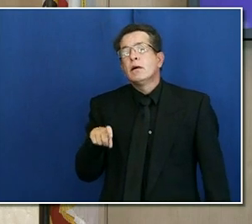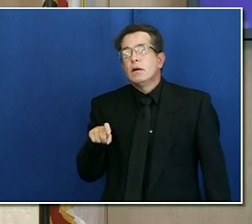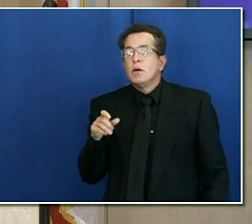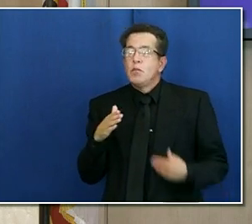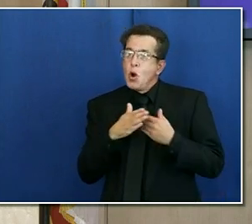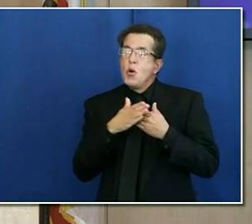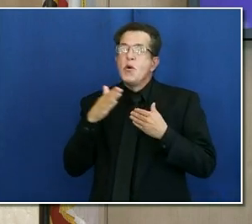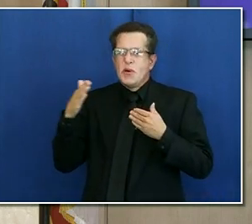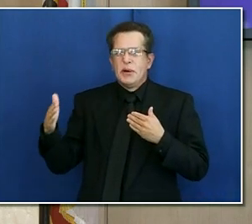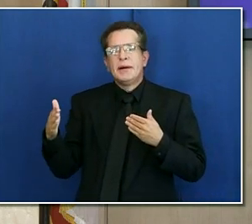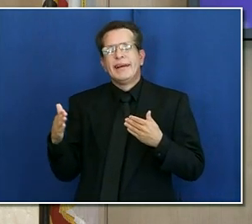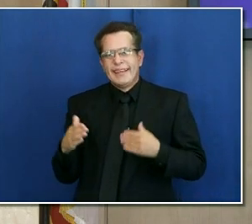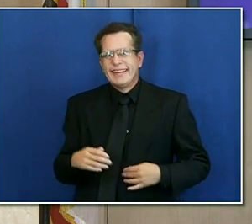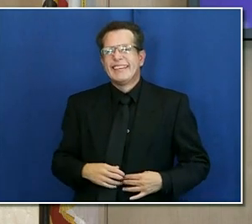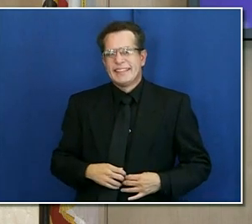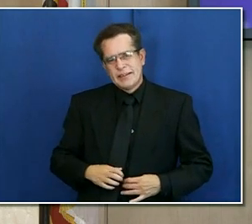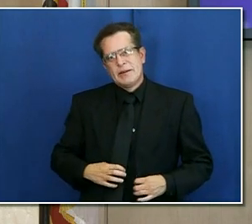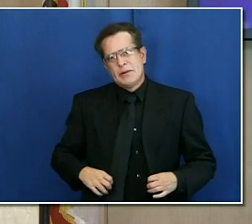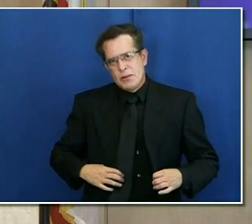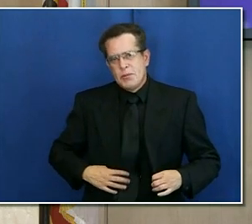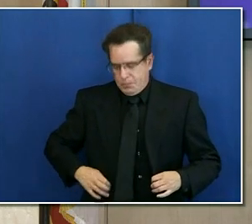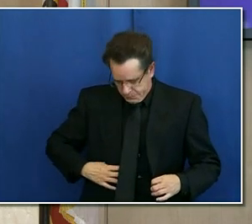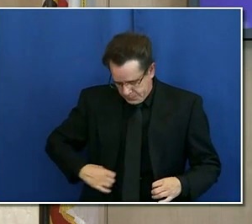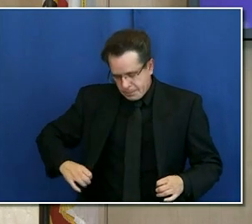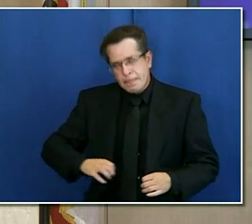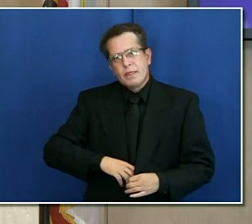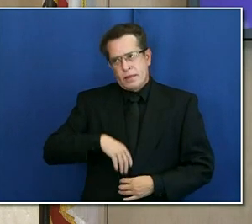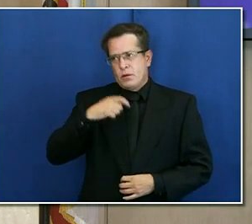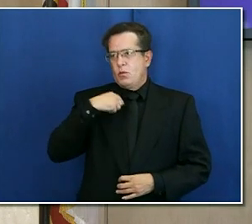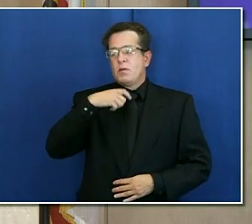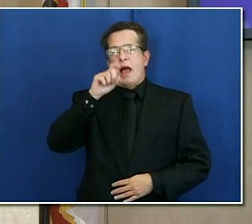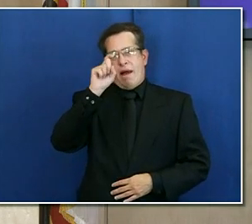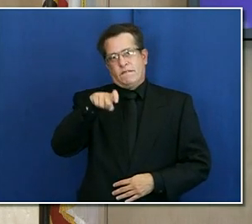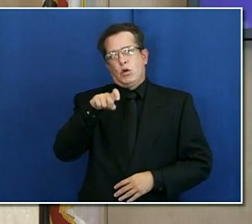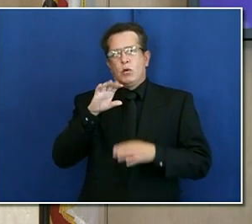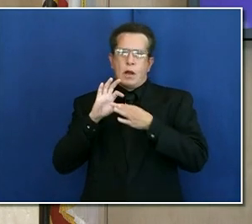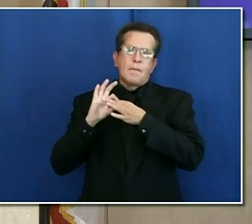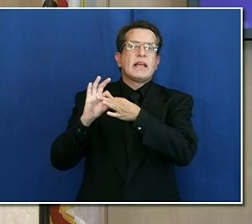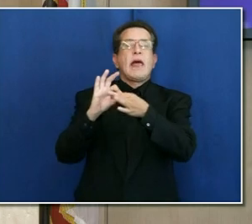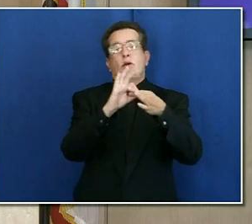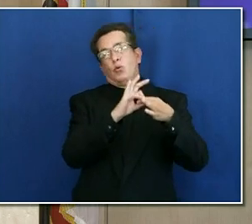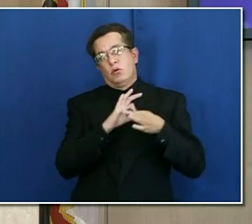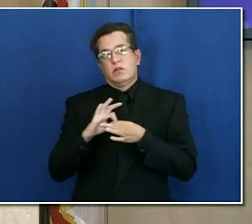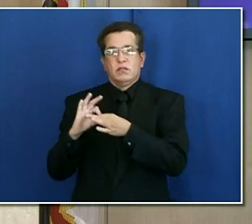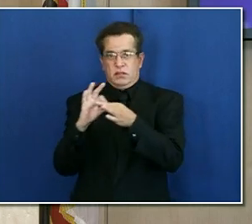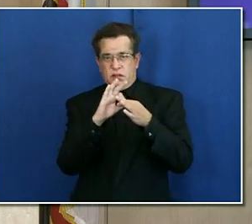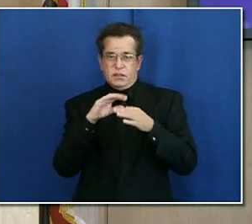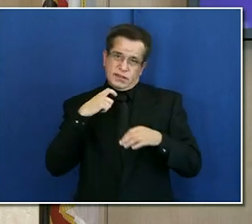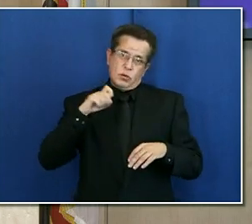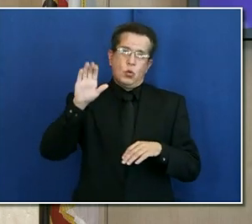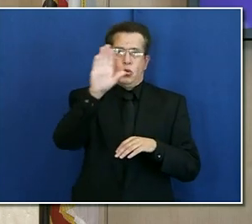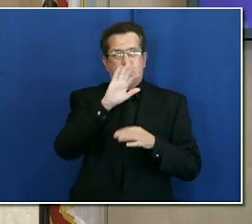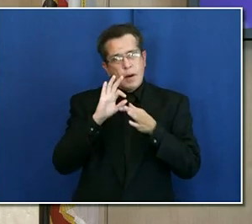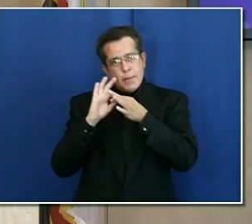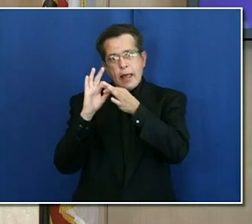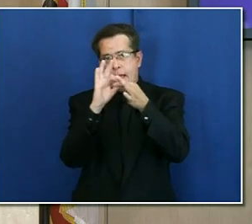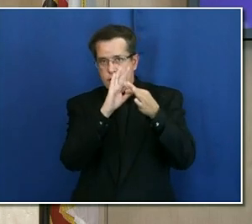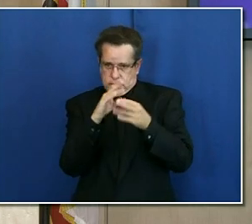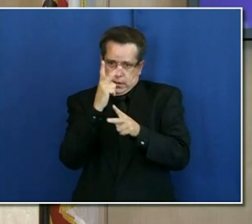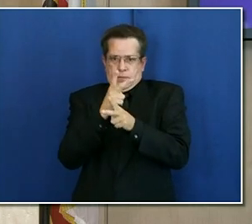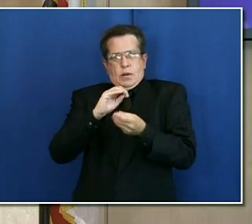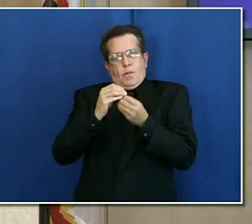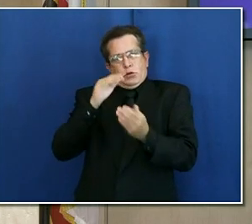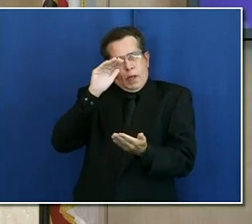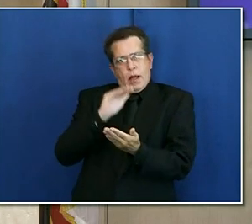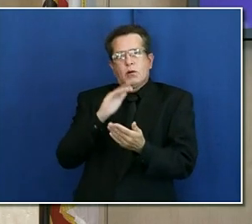lot of aspects of this that we don't enjoy, that we don't like, but we have to come together as a community, and we have to do things coming together in order to keep